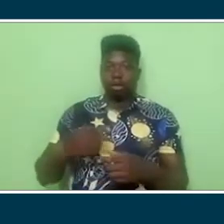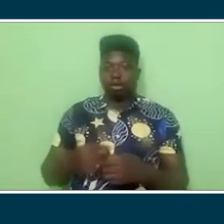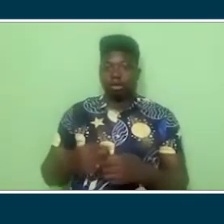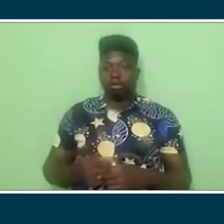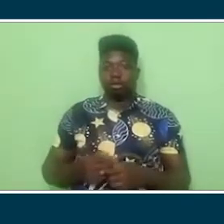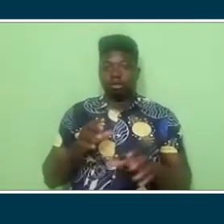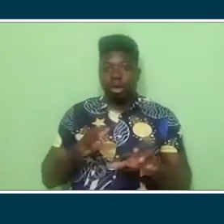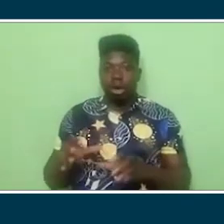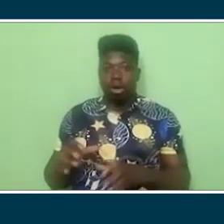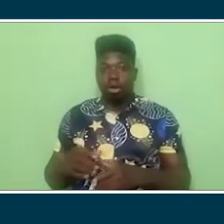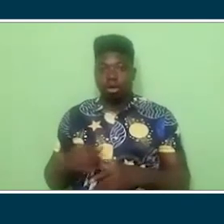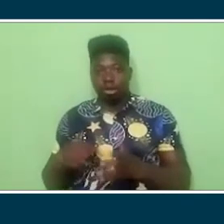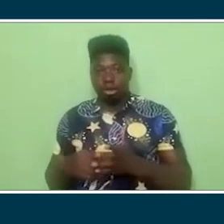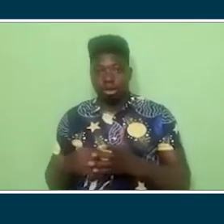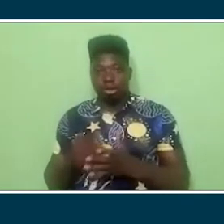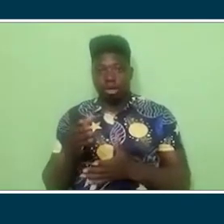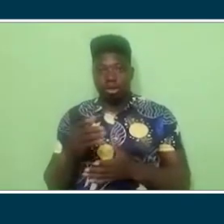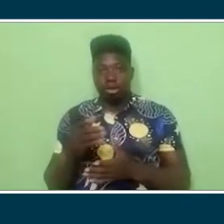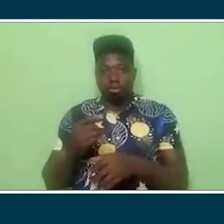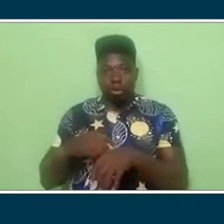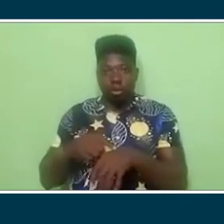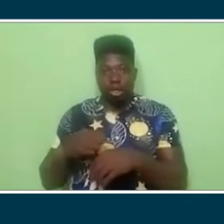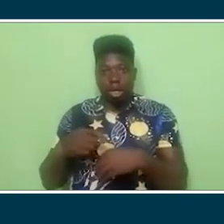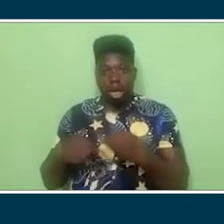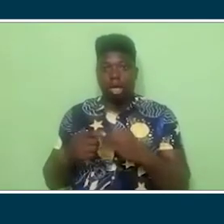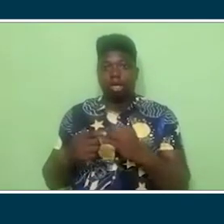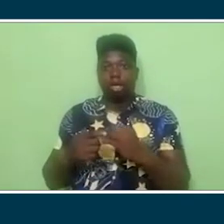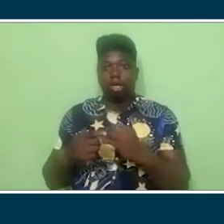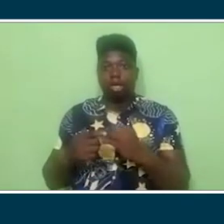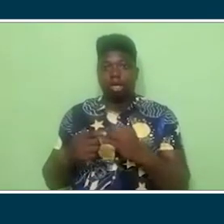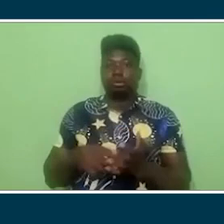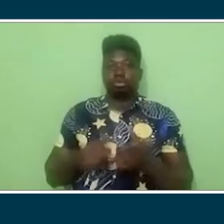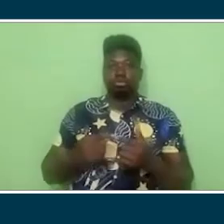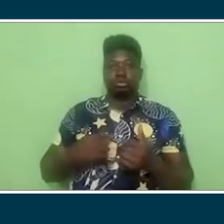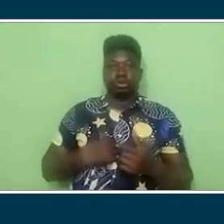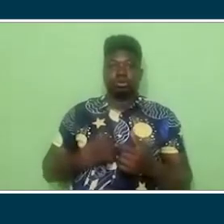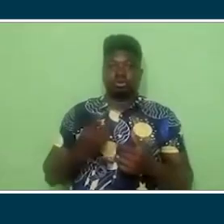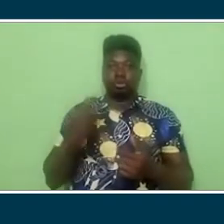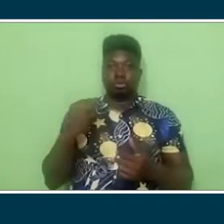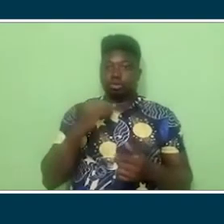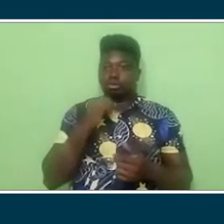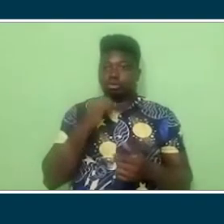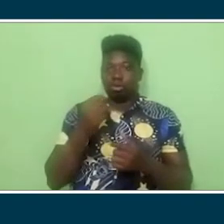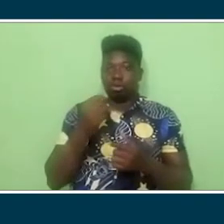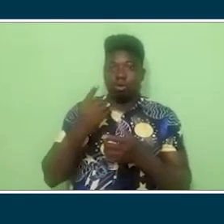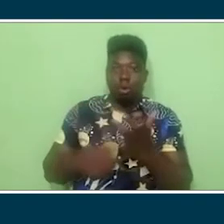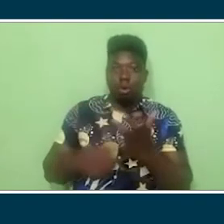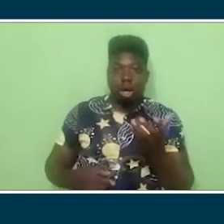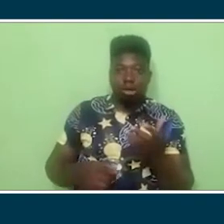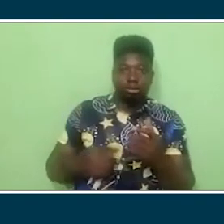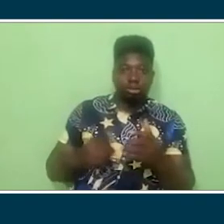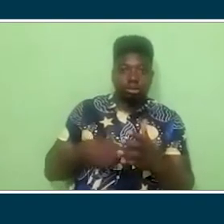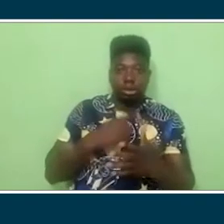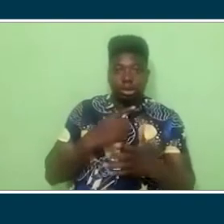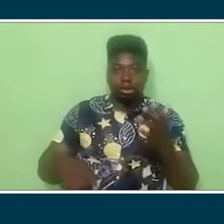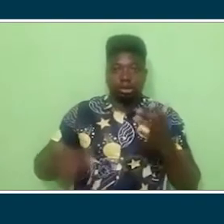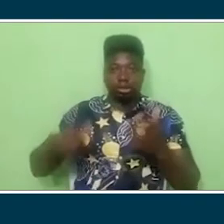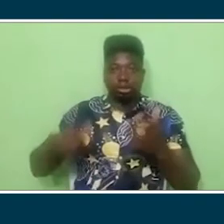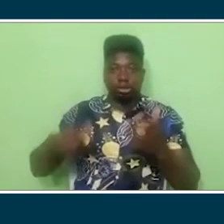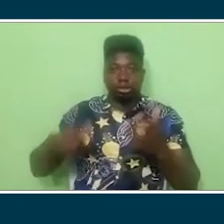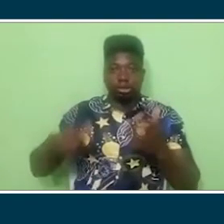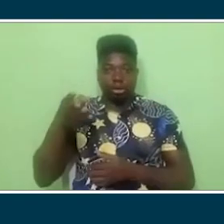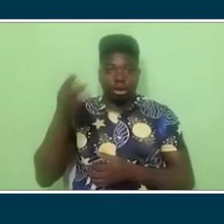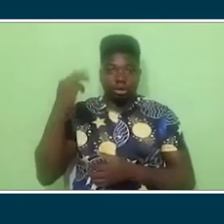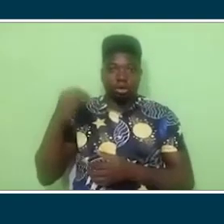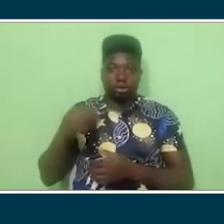around this. So to me, that wasn't canceling. There was no individual being canceled or even a single industry or